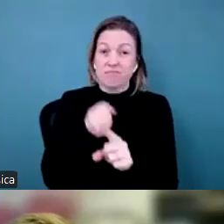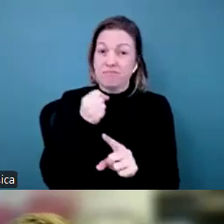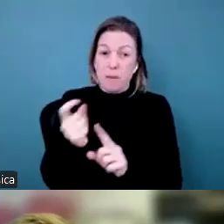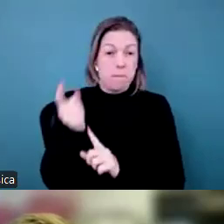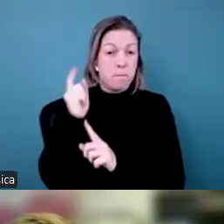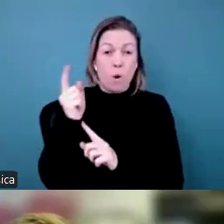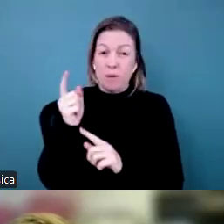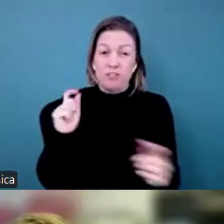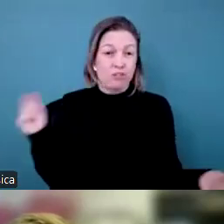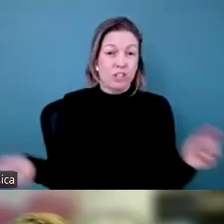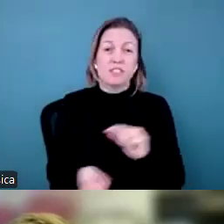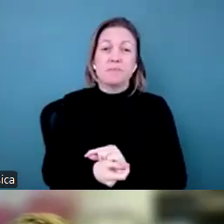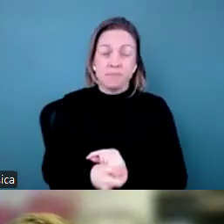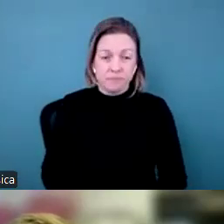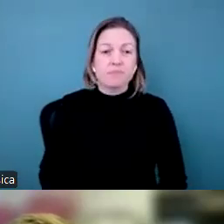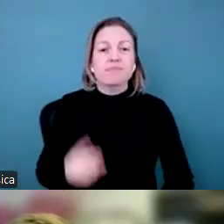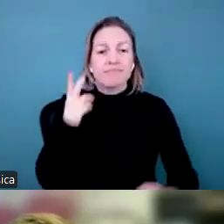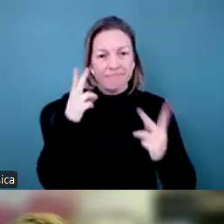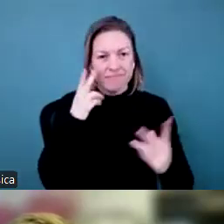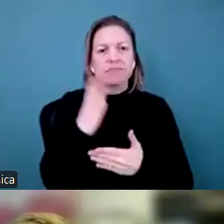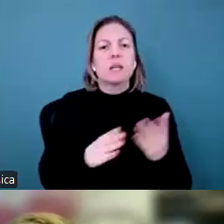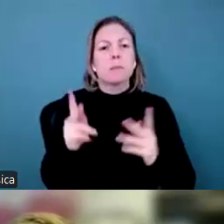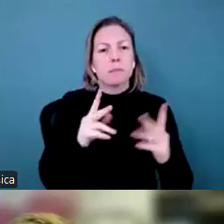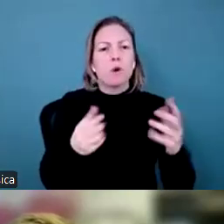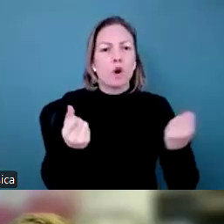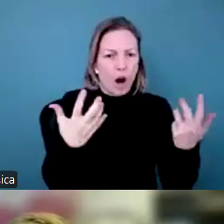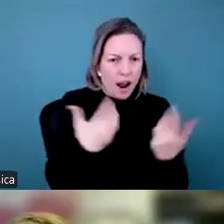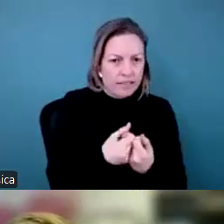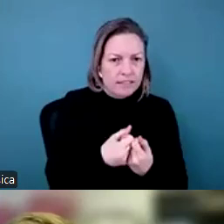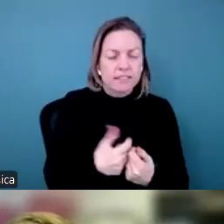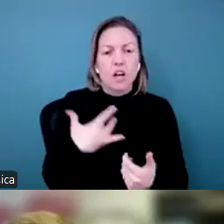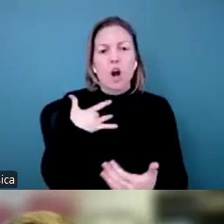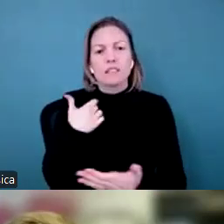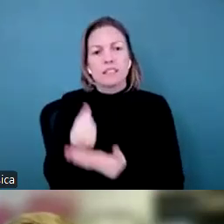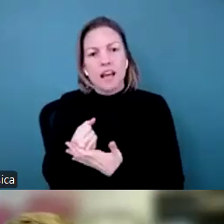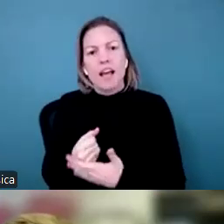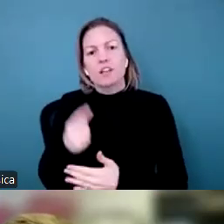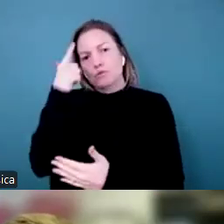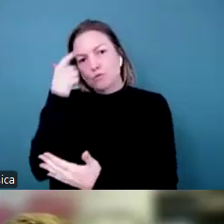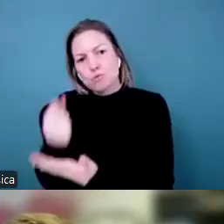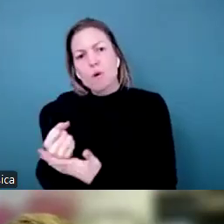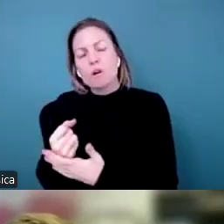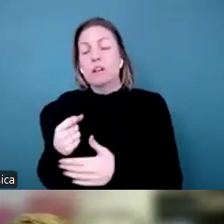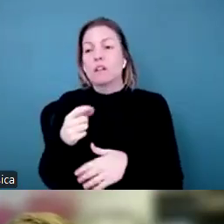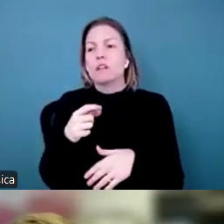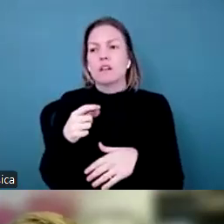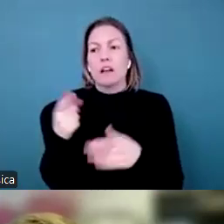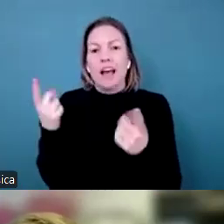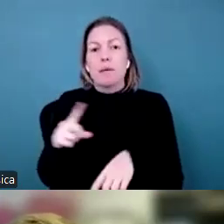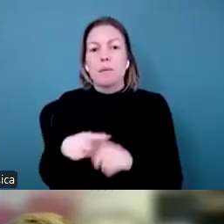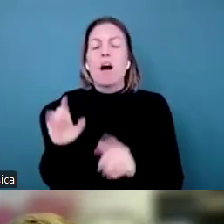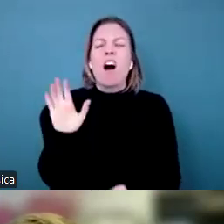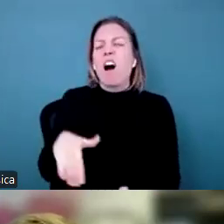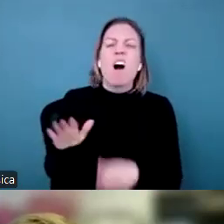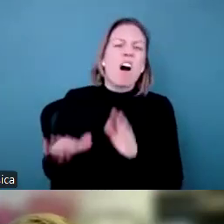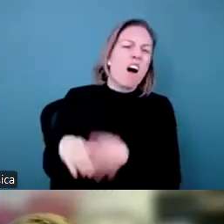can change. And I know people that have been in a bad car accident or heart attack, strokes. It happens, but until it hits you, you